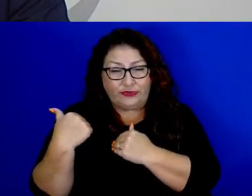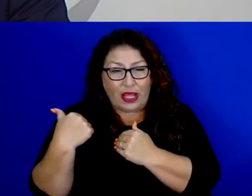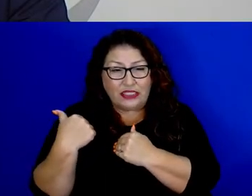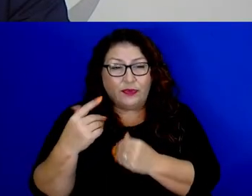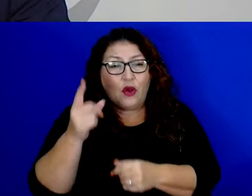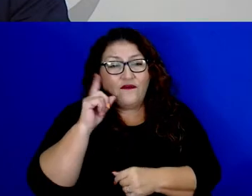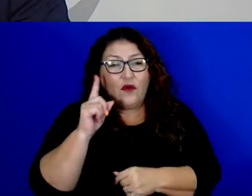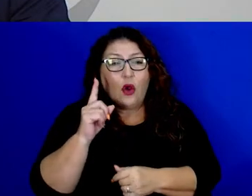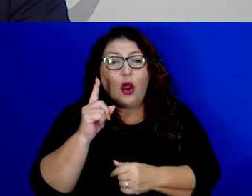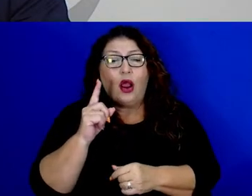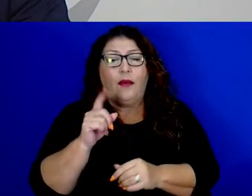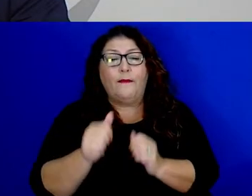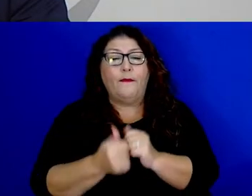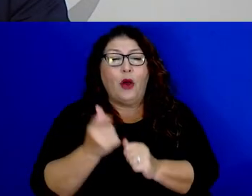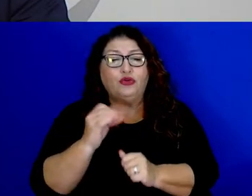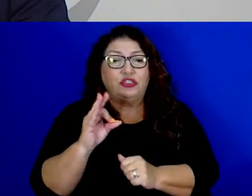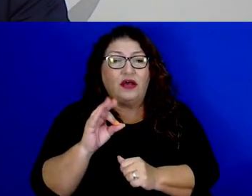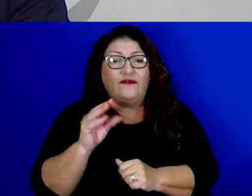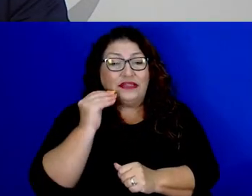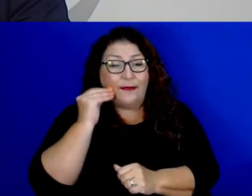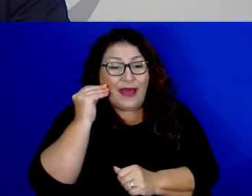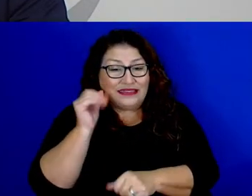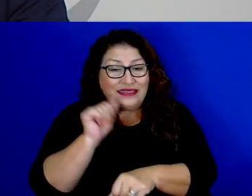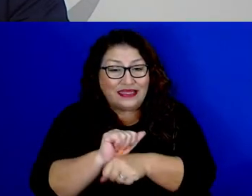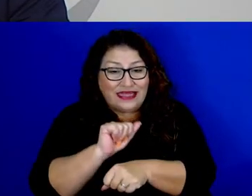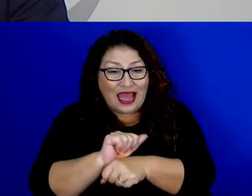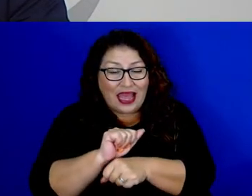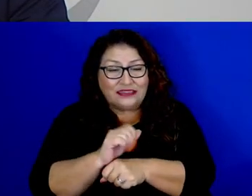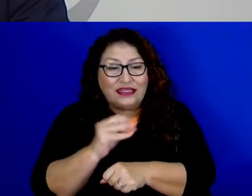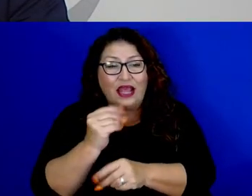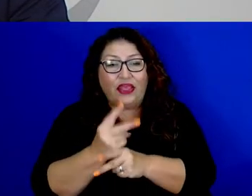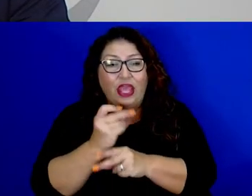domestic tasks and the care of children and the elderly.